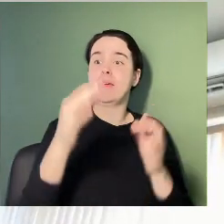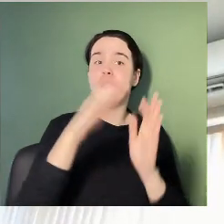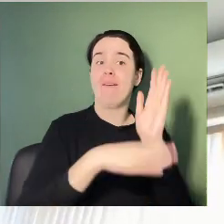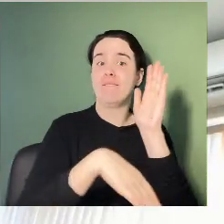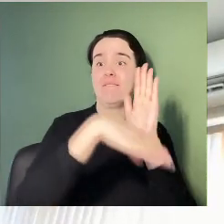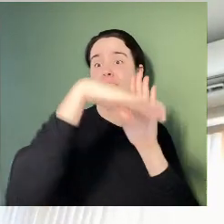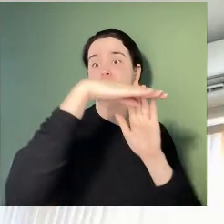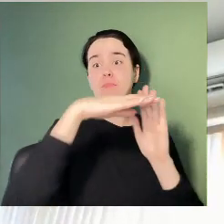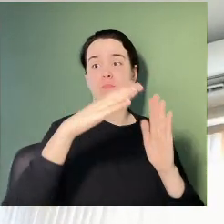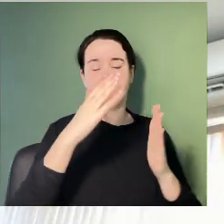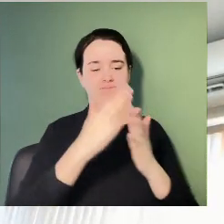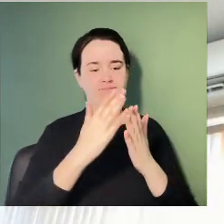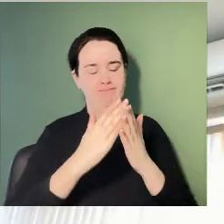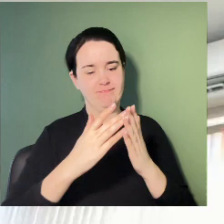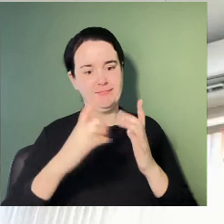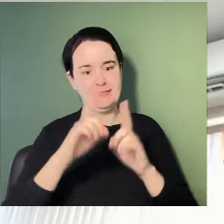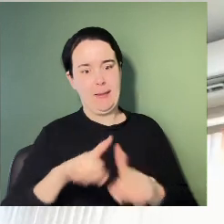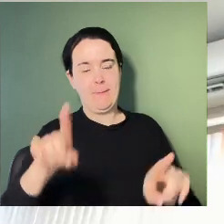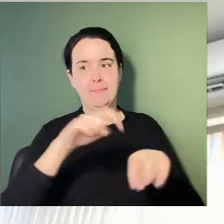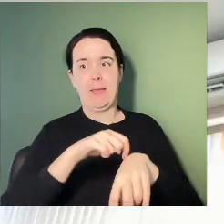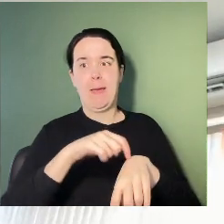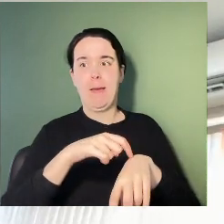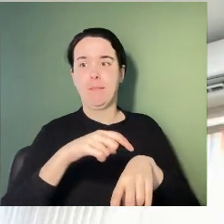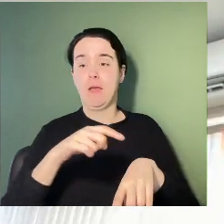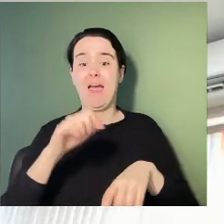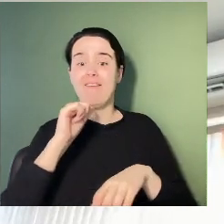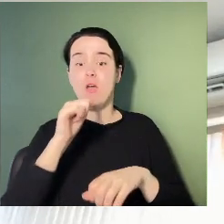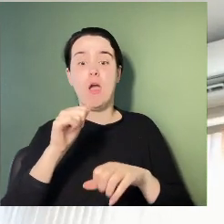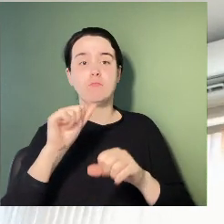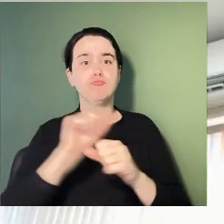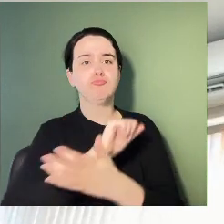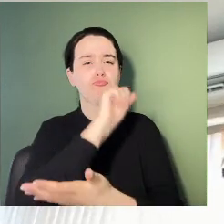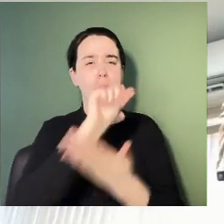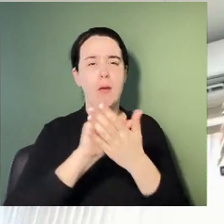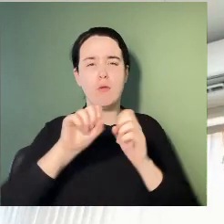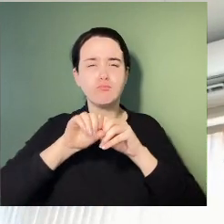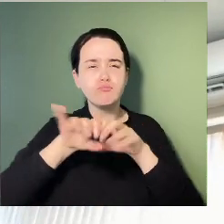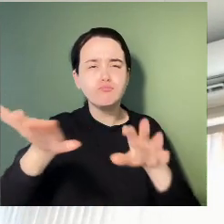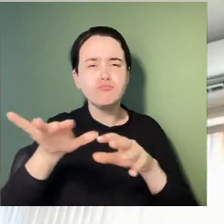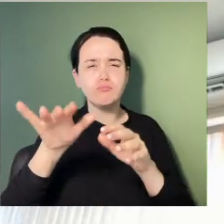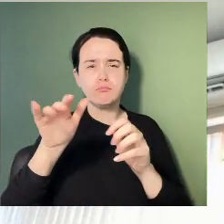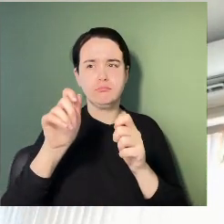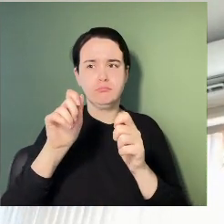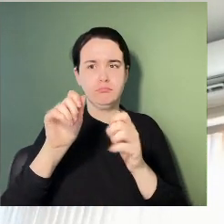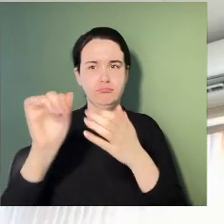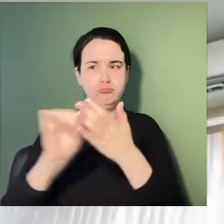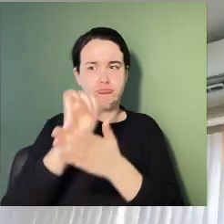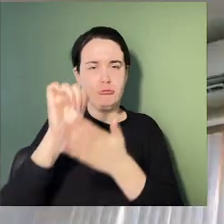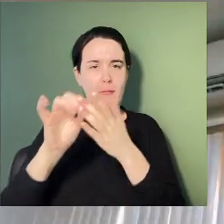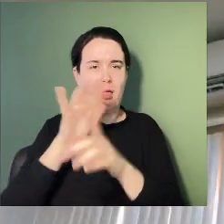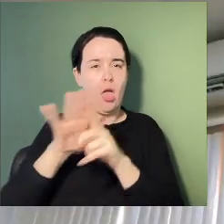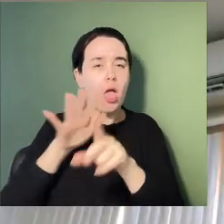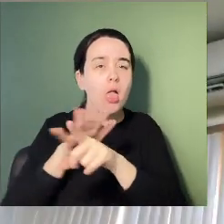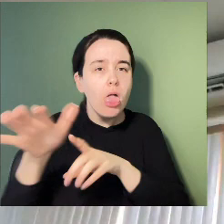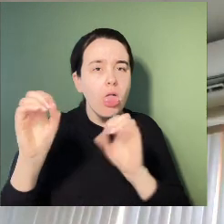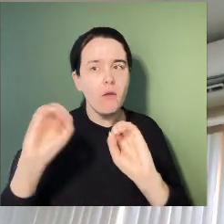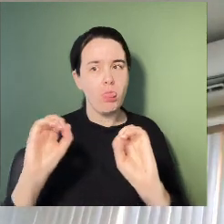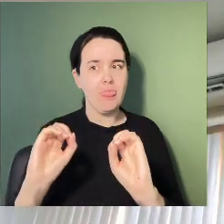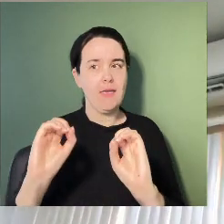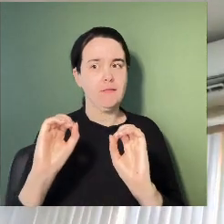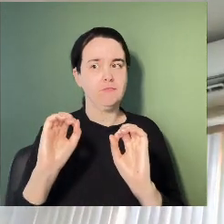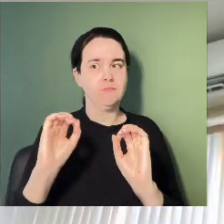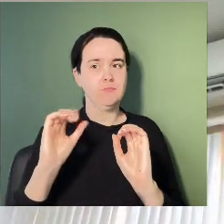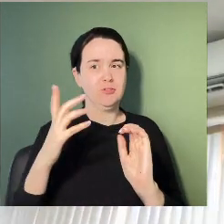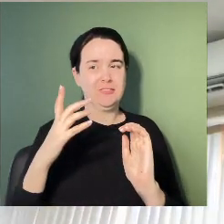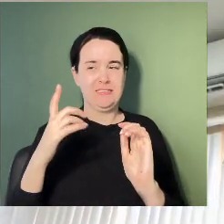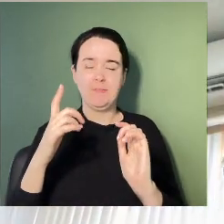time, if not properly deployed, it could be used to undermine democracy. And it will be interesting to just